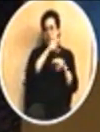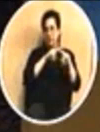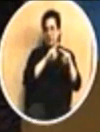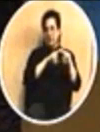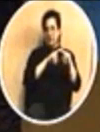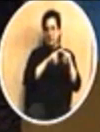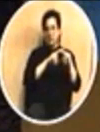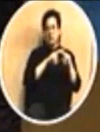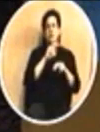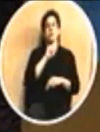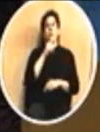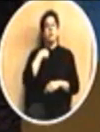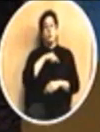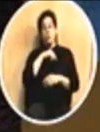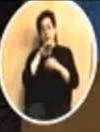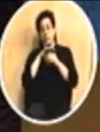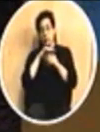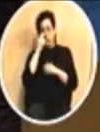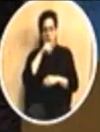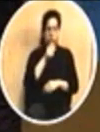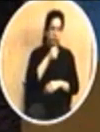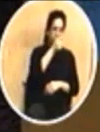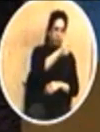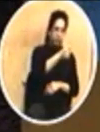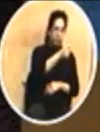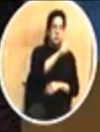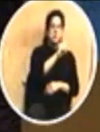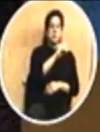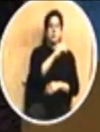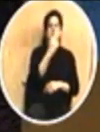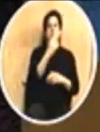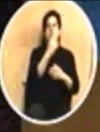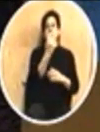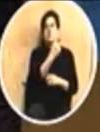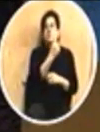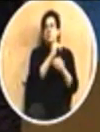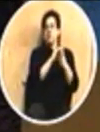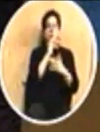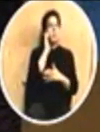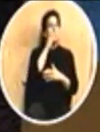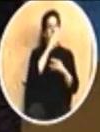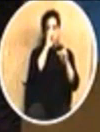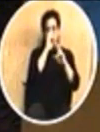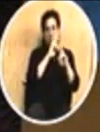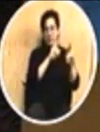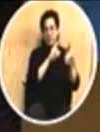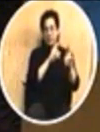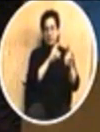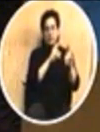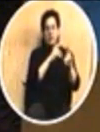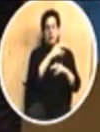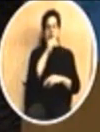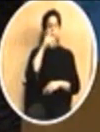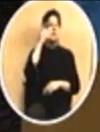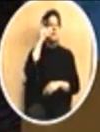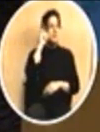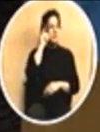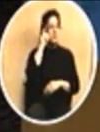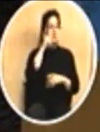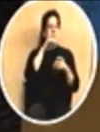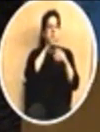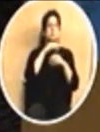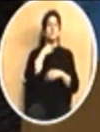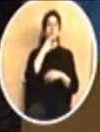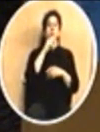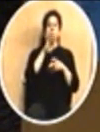in where we put you, so that we can put someone who will respect and listen to the voice of the